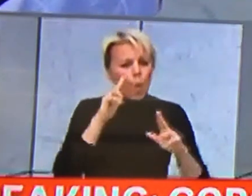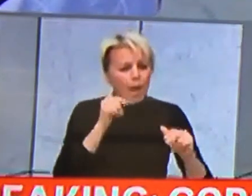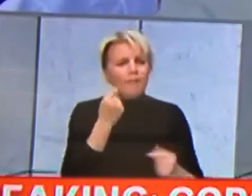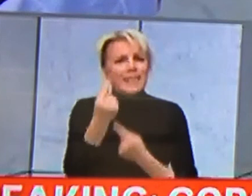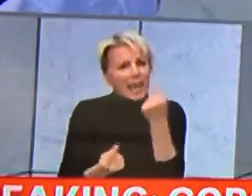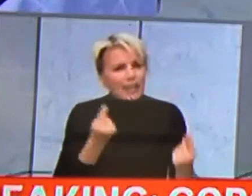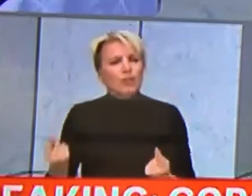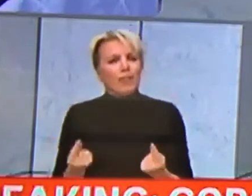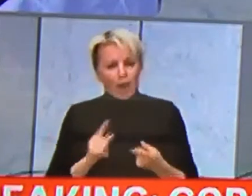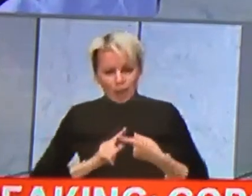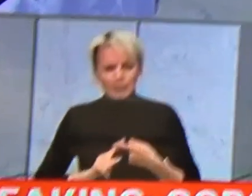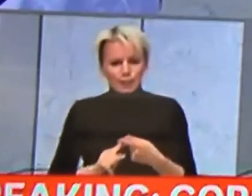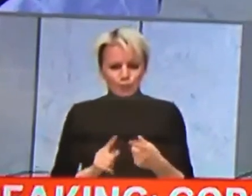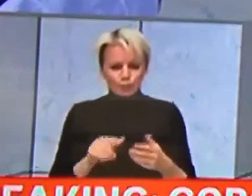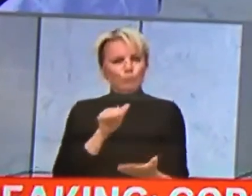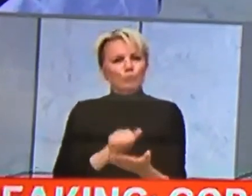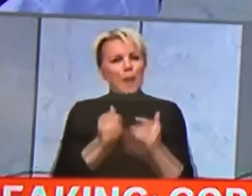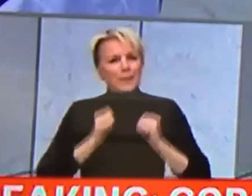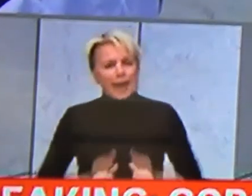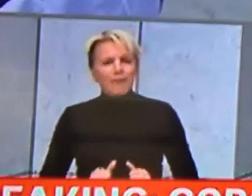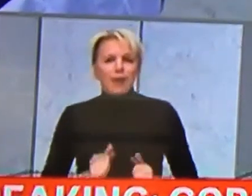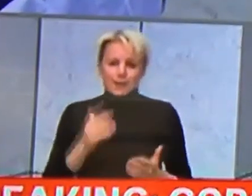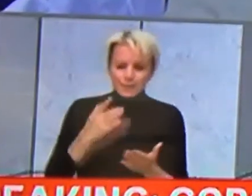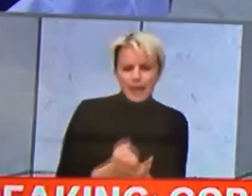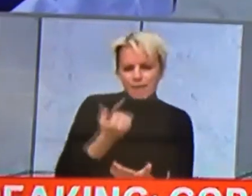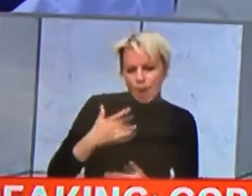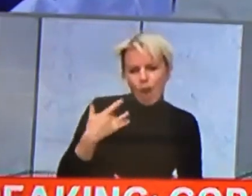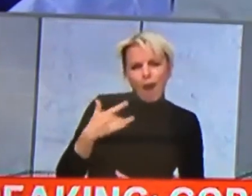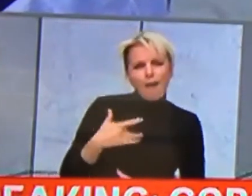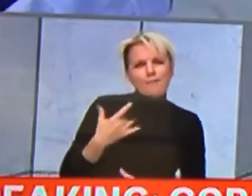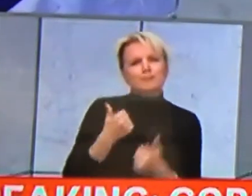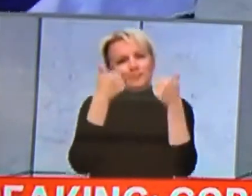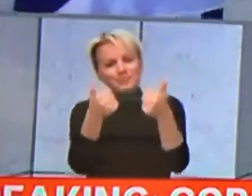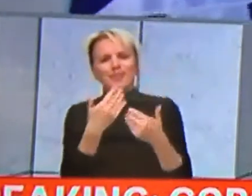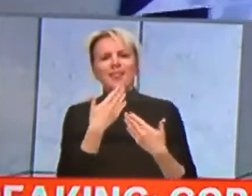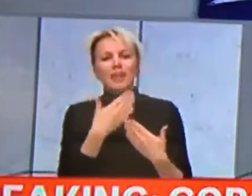continue doing the things that you've been doing this week to save lives and to save livelihoods. Thank you.